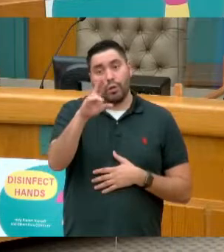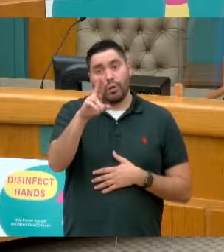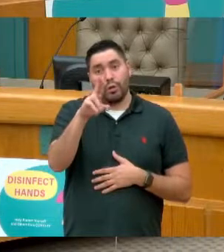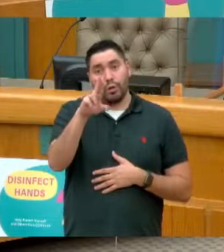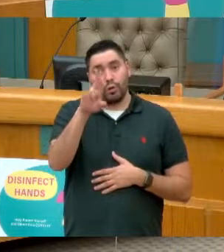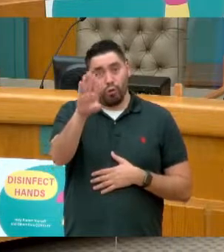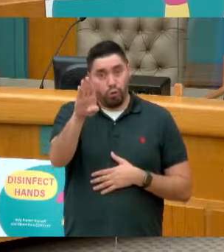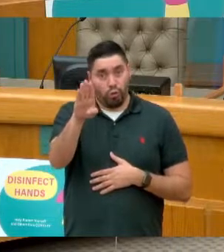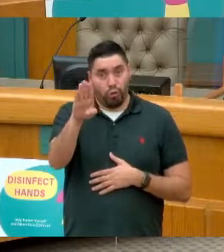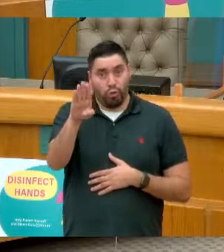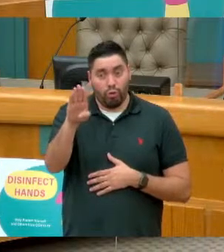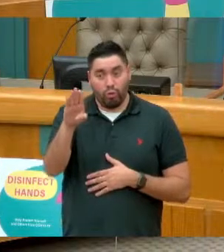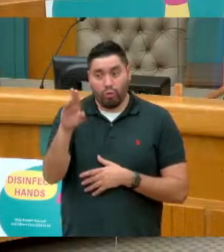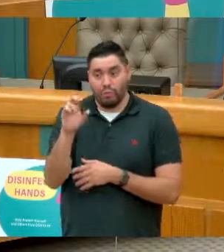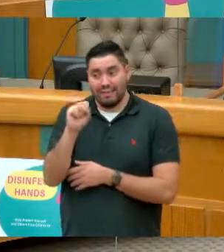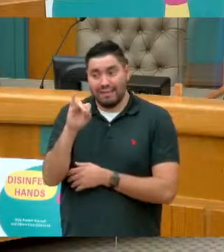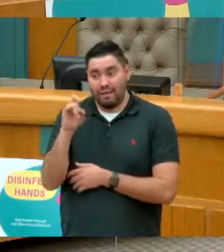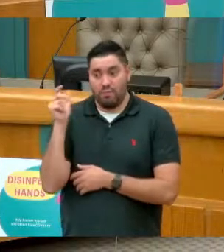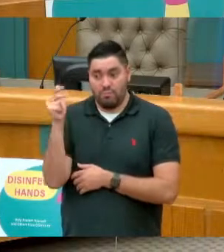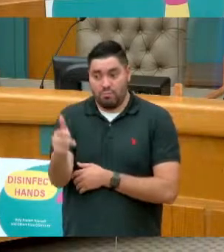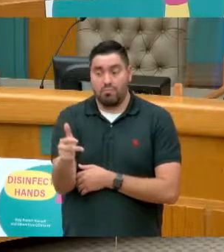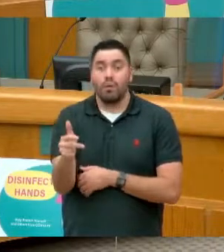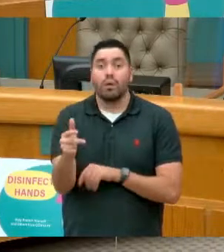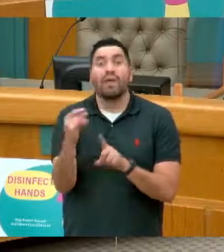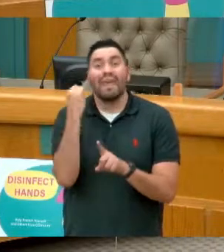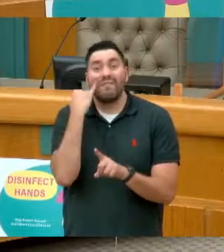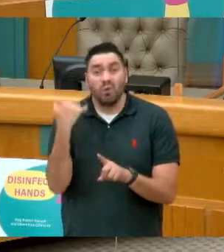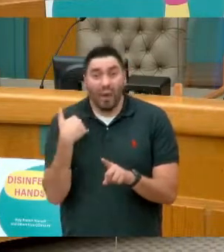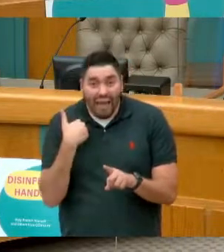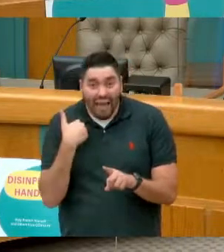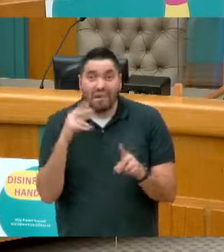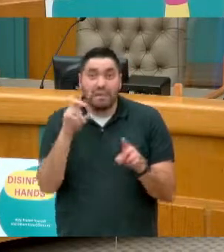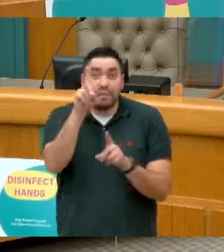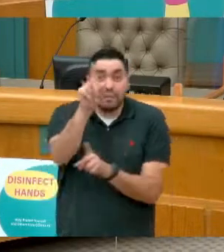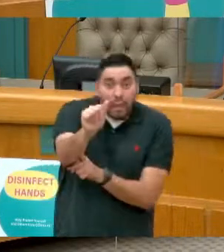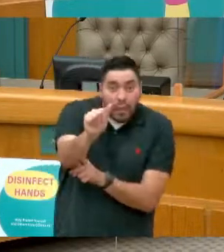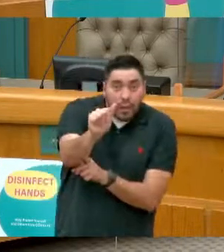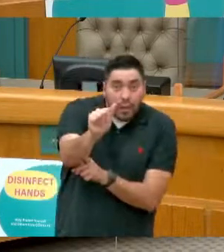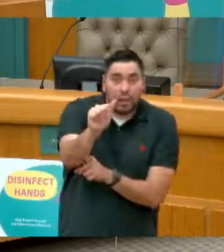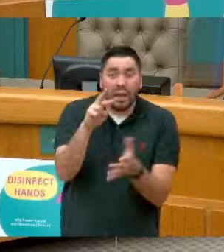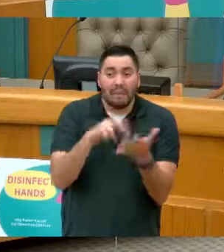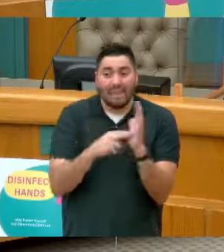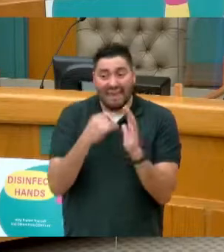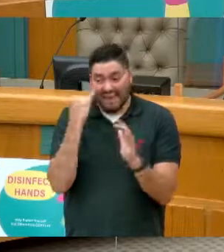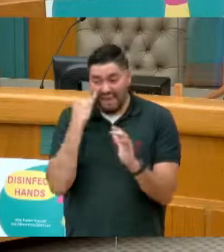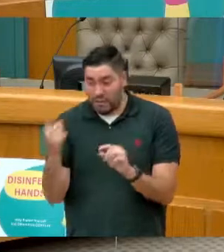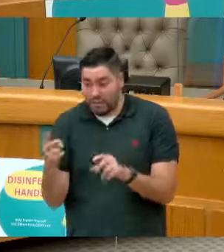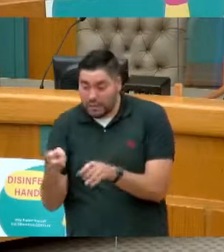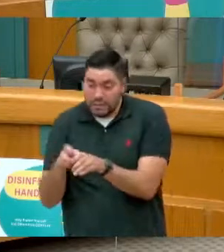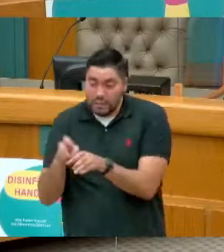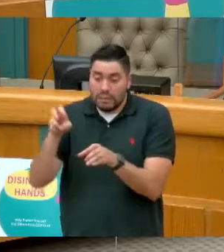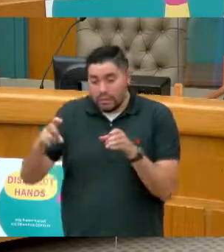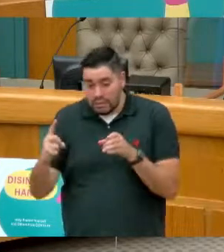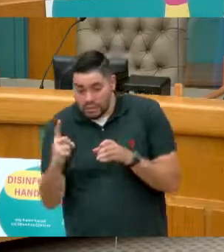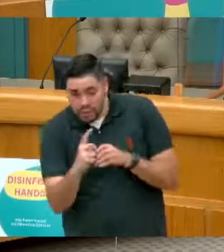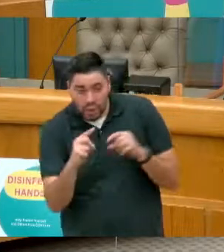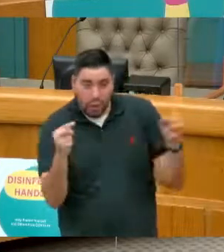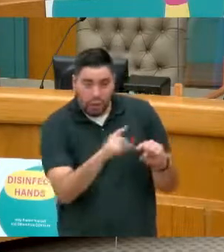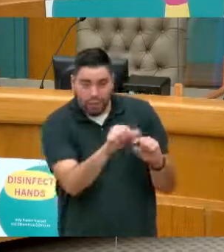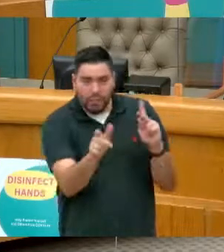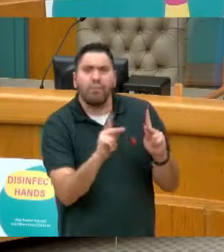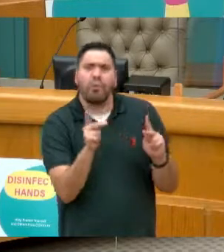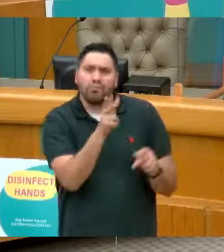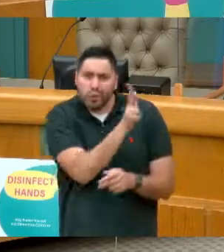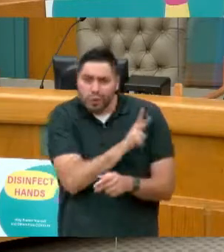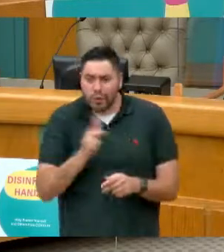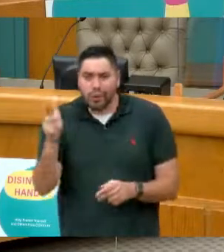is wear your mask. We cannot require you to wear a mask, but we just really respectfully ask that you do. If